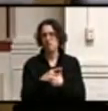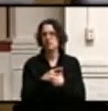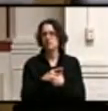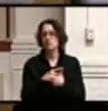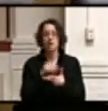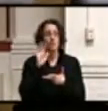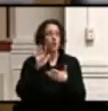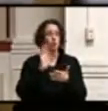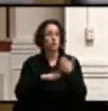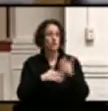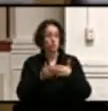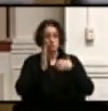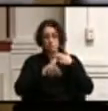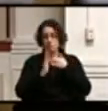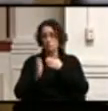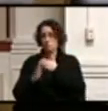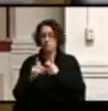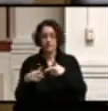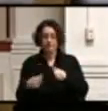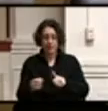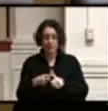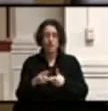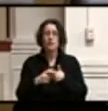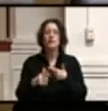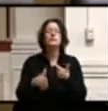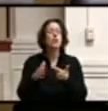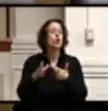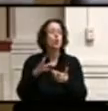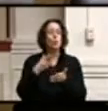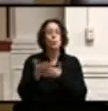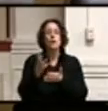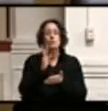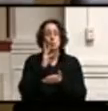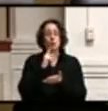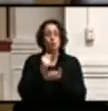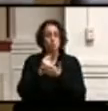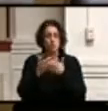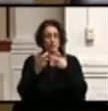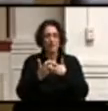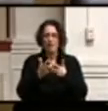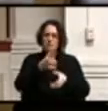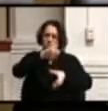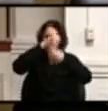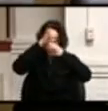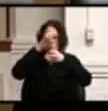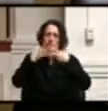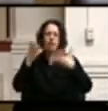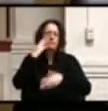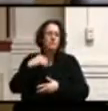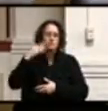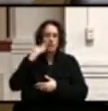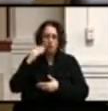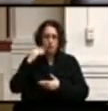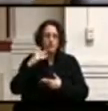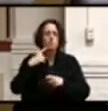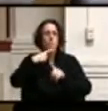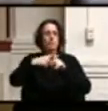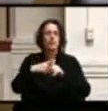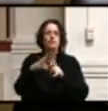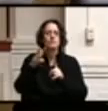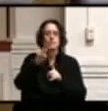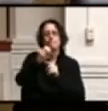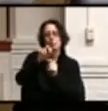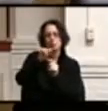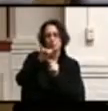rapid schedule. They have a lot of experience in wastewater treatment facilities, marine work, and FEMA experience,